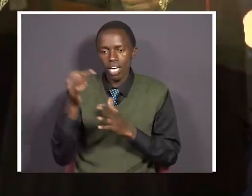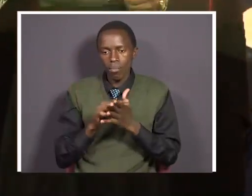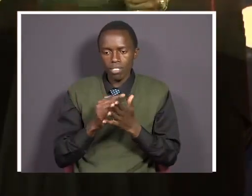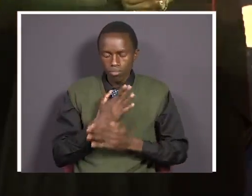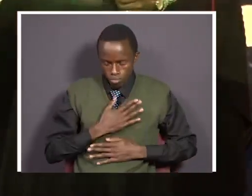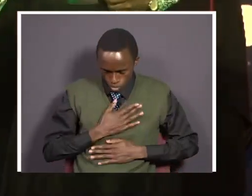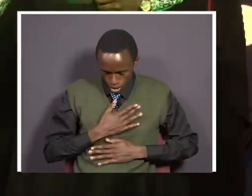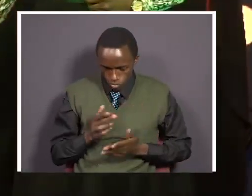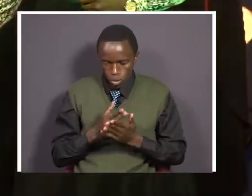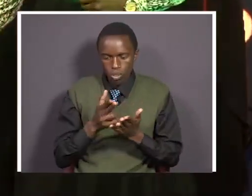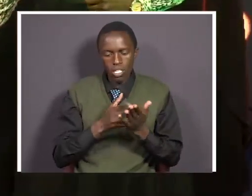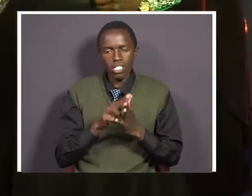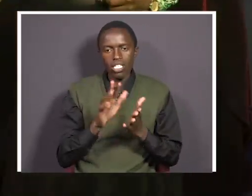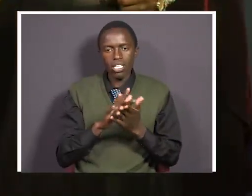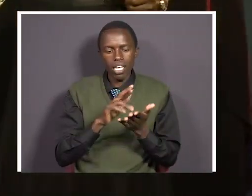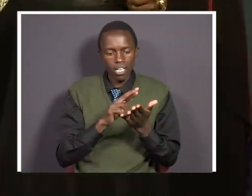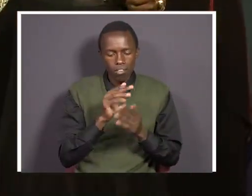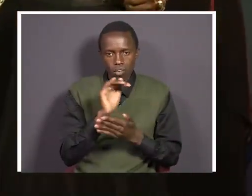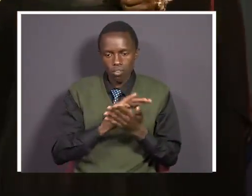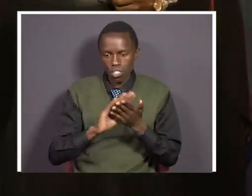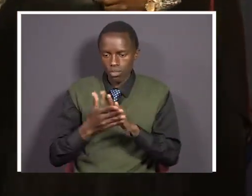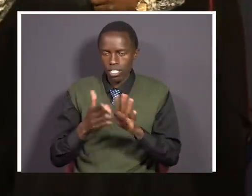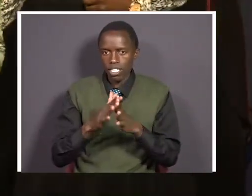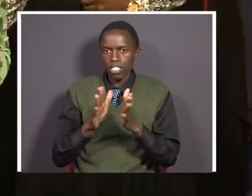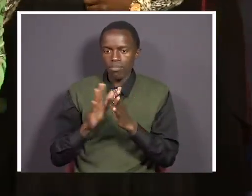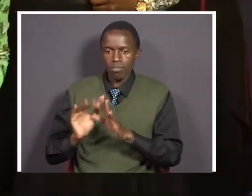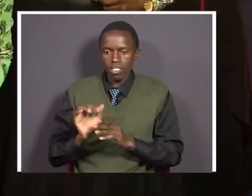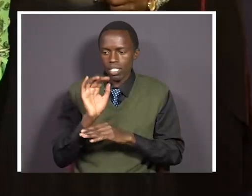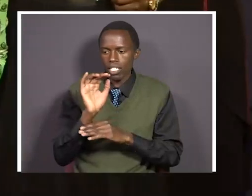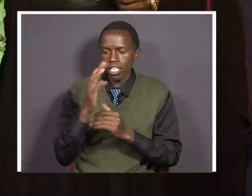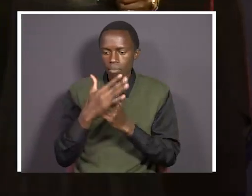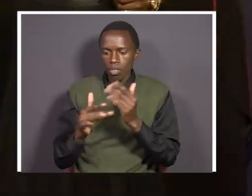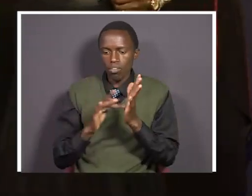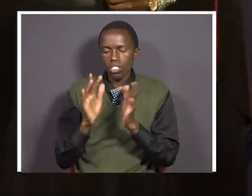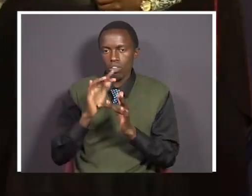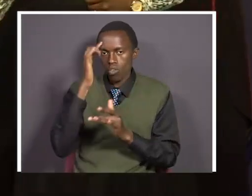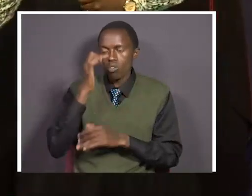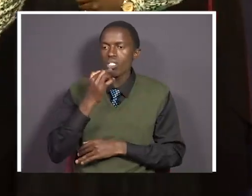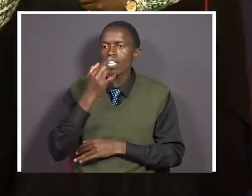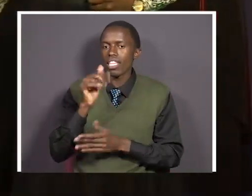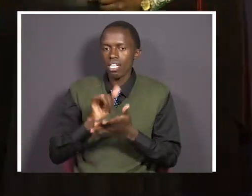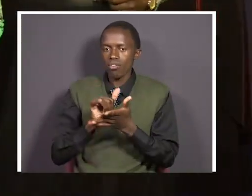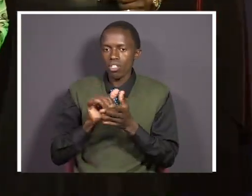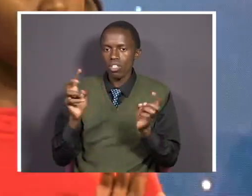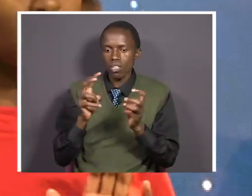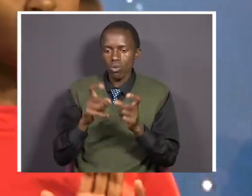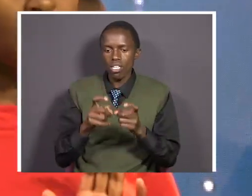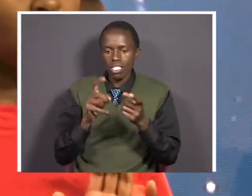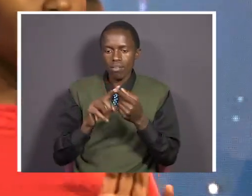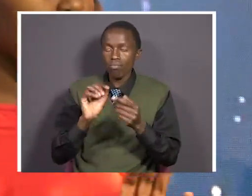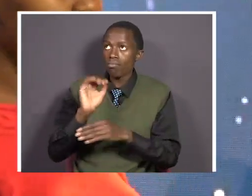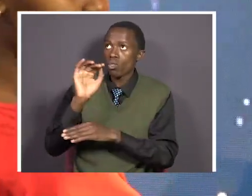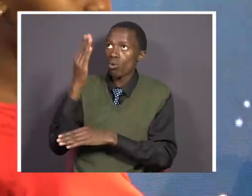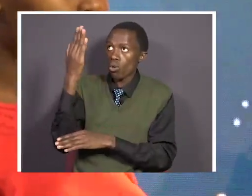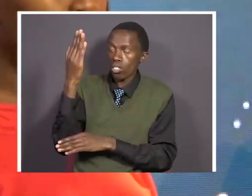in humility. We come in repentance, pleading the blood of Jesus. For you say that if we confess our sins to